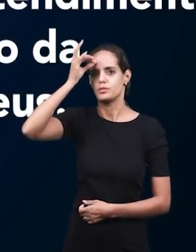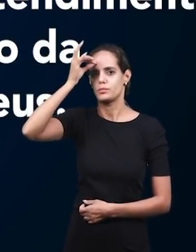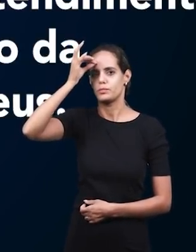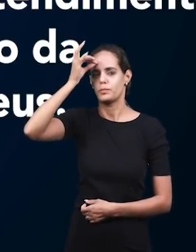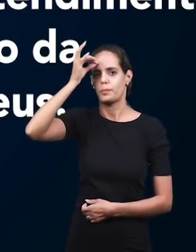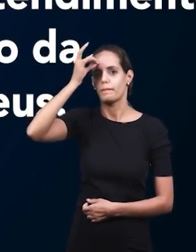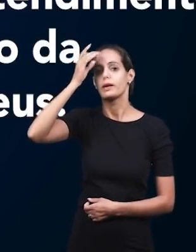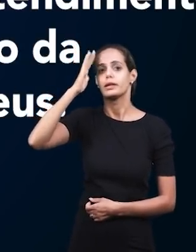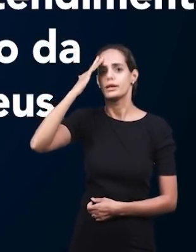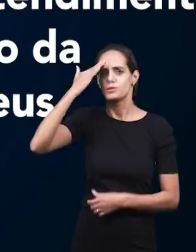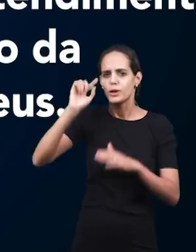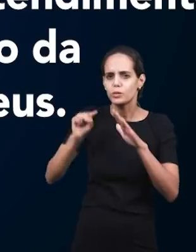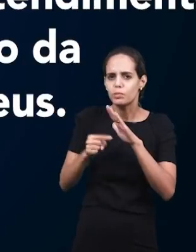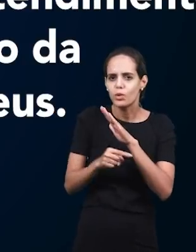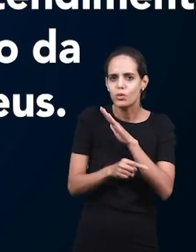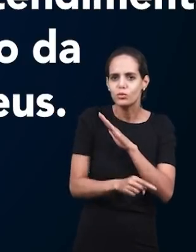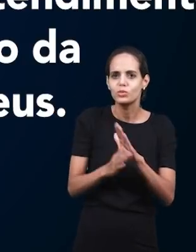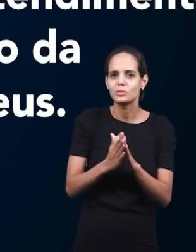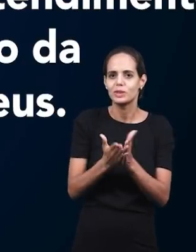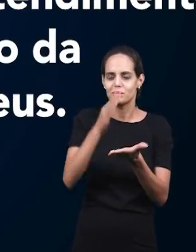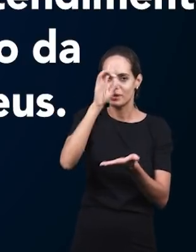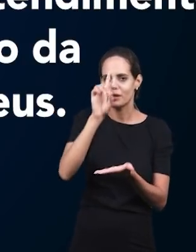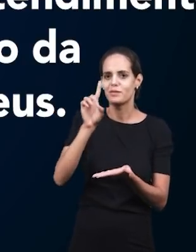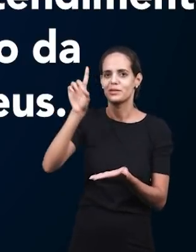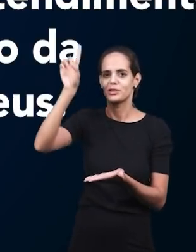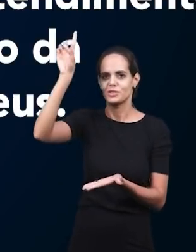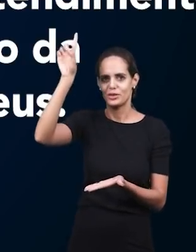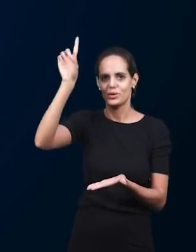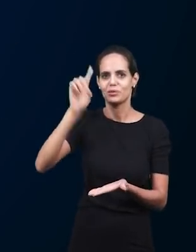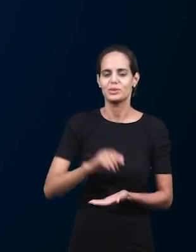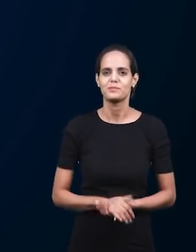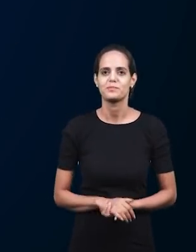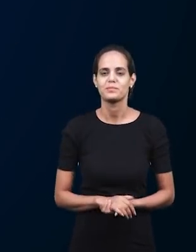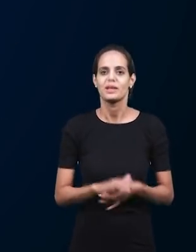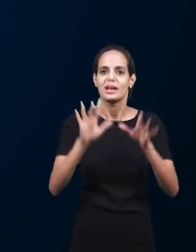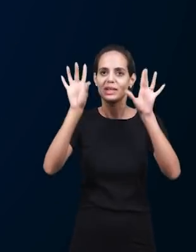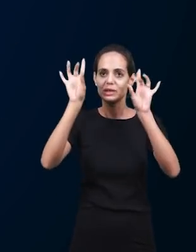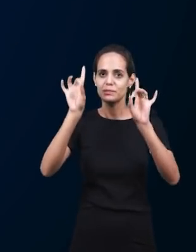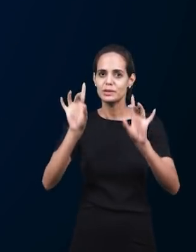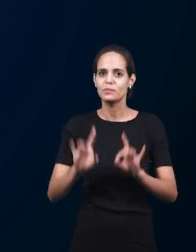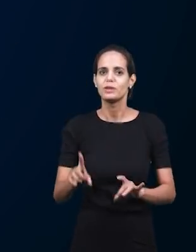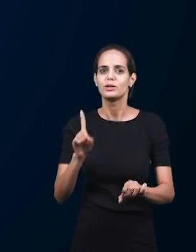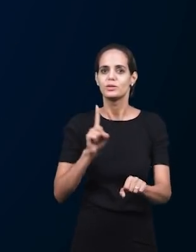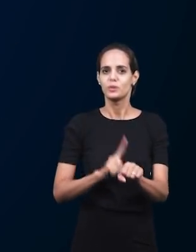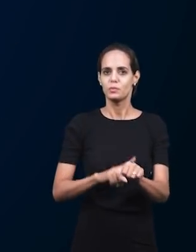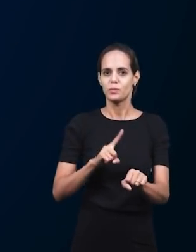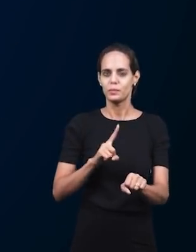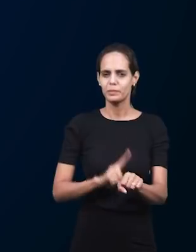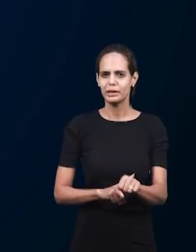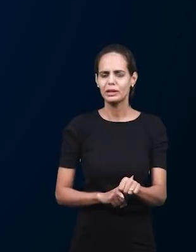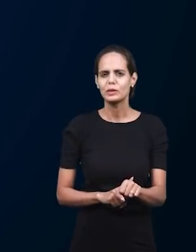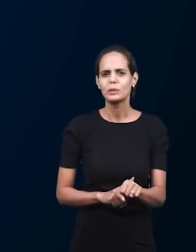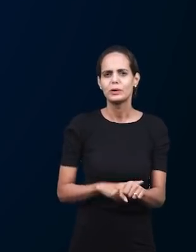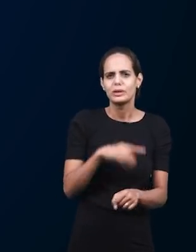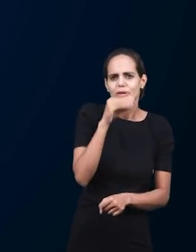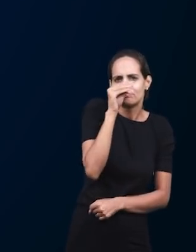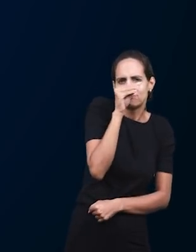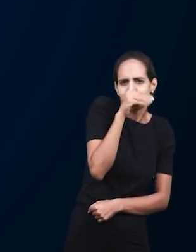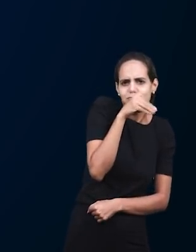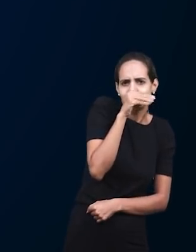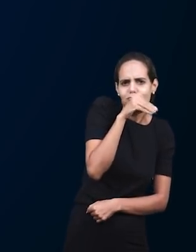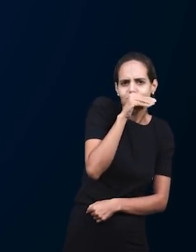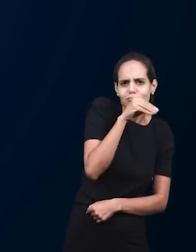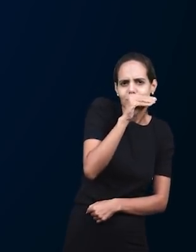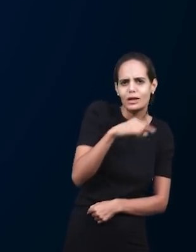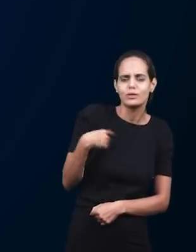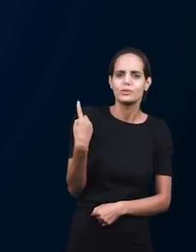also have obtained a deeper understanding of the Word of God, especially in the time of spiritual coldness that we